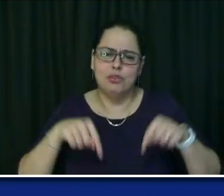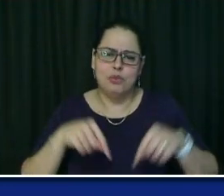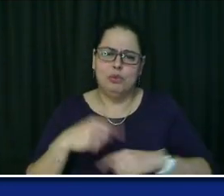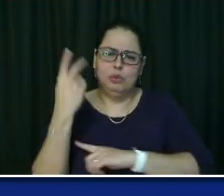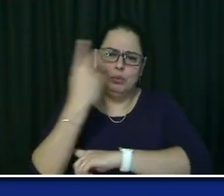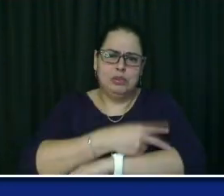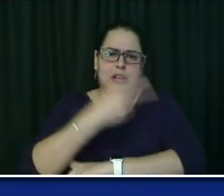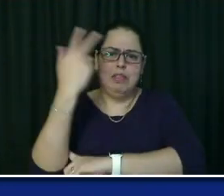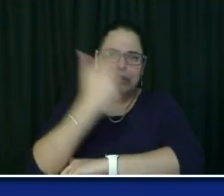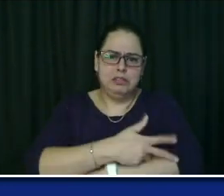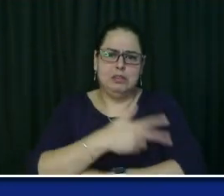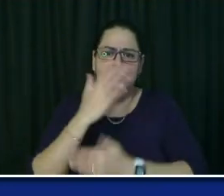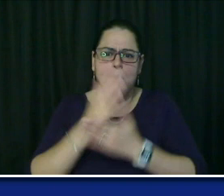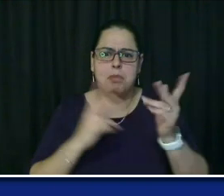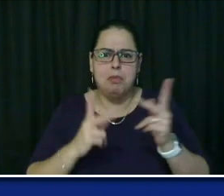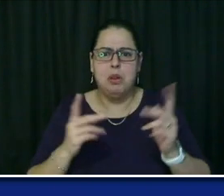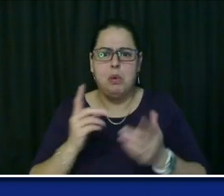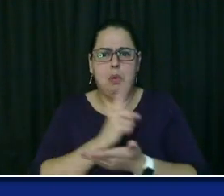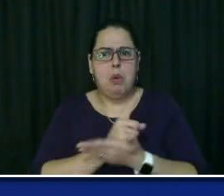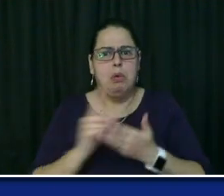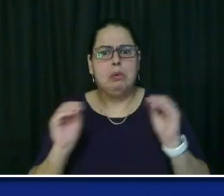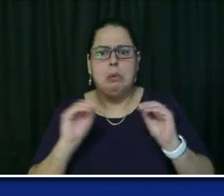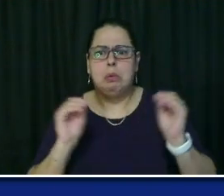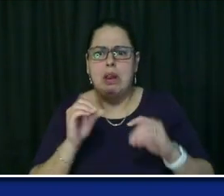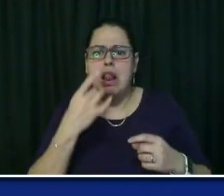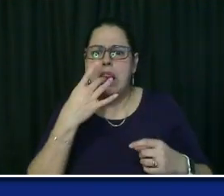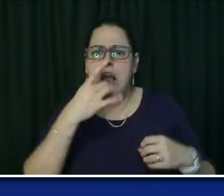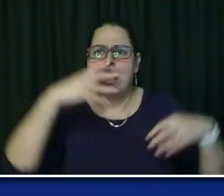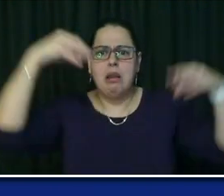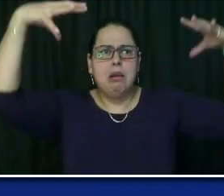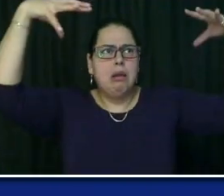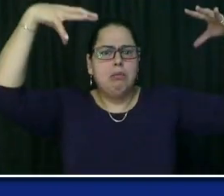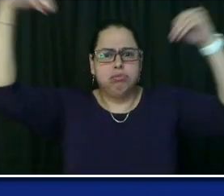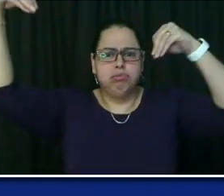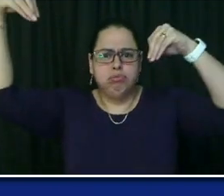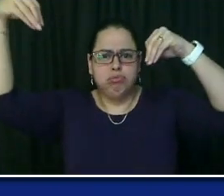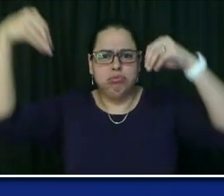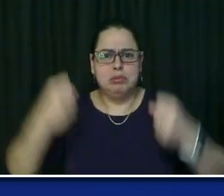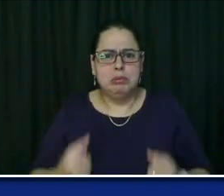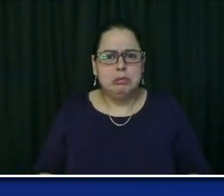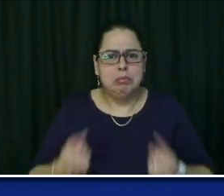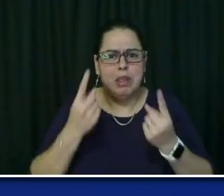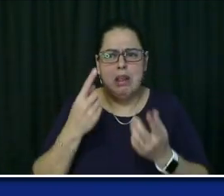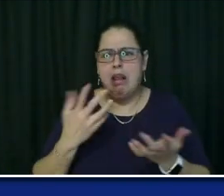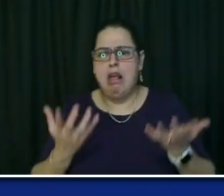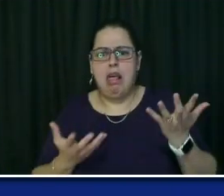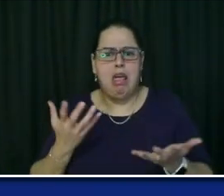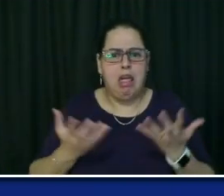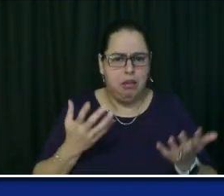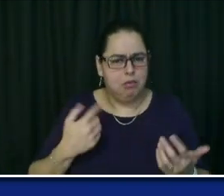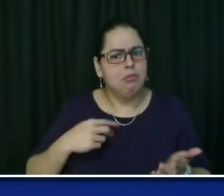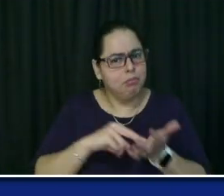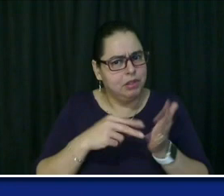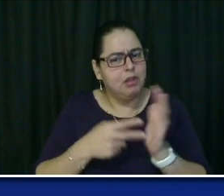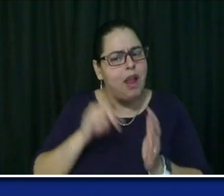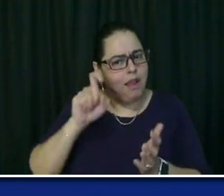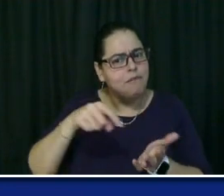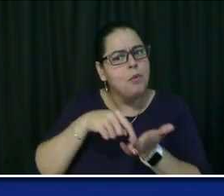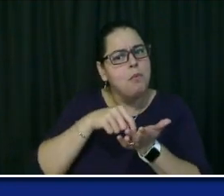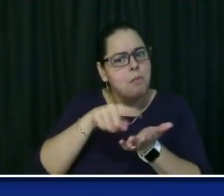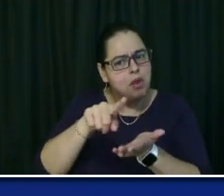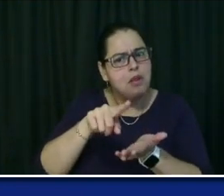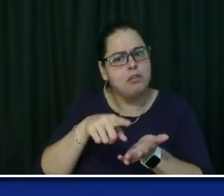Isaias came through slightly over a month and a half ago. And that needs to be reflected in something that the consumer can look at and